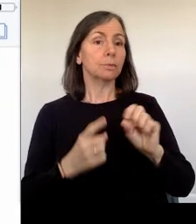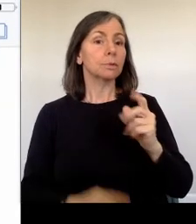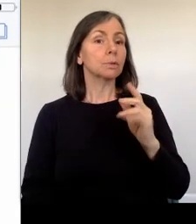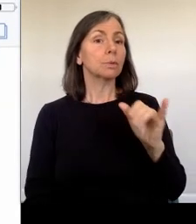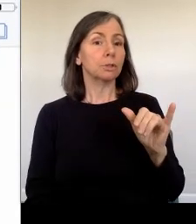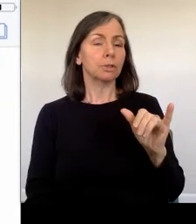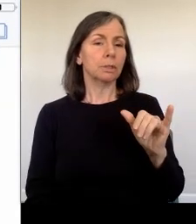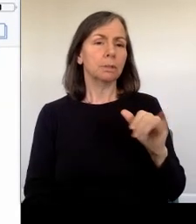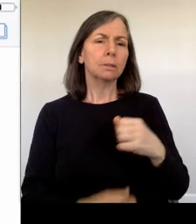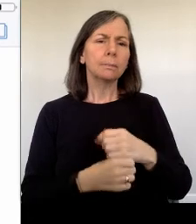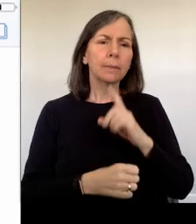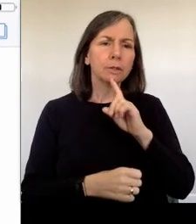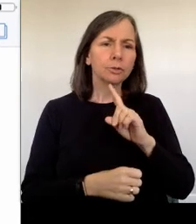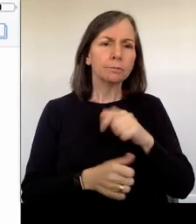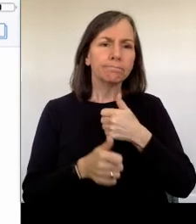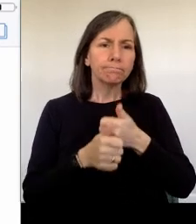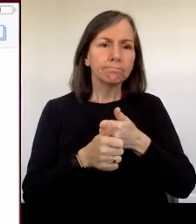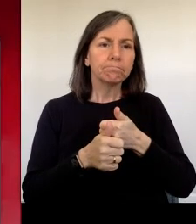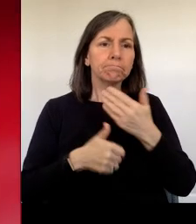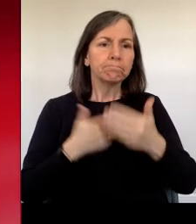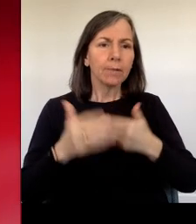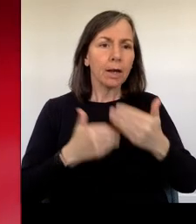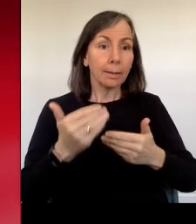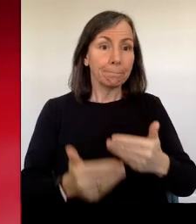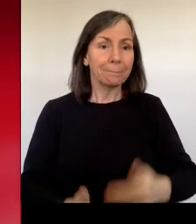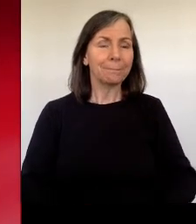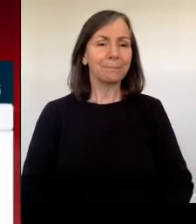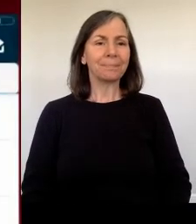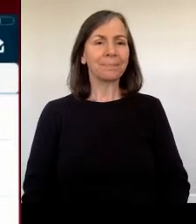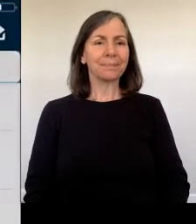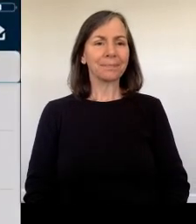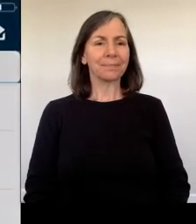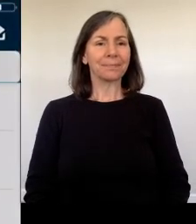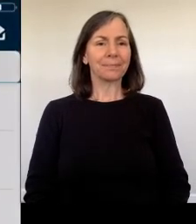so we know that you're staying on track.